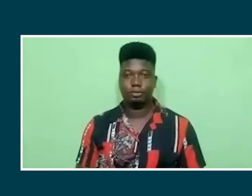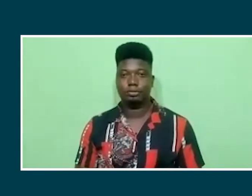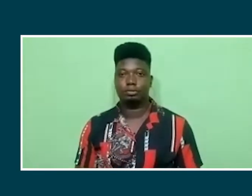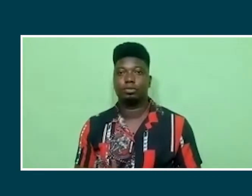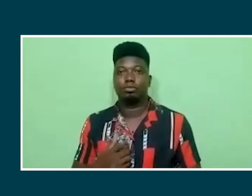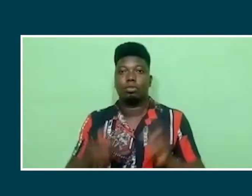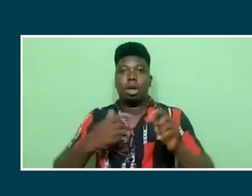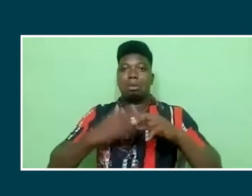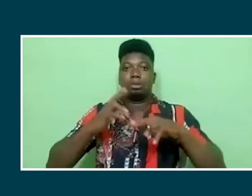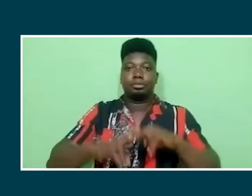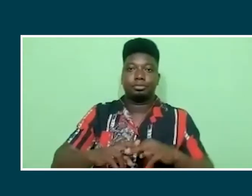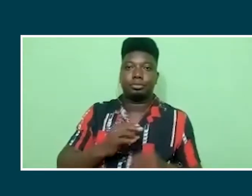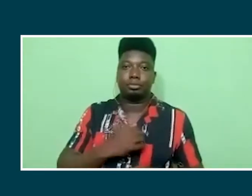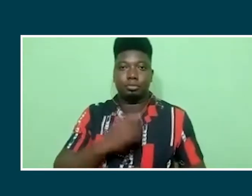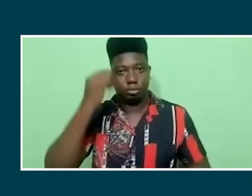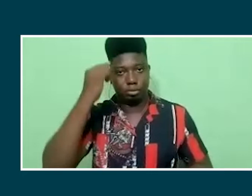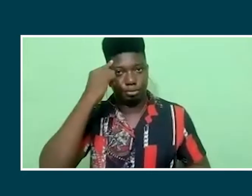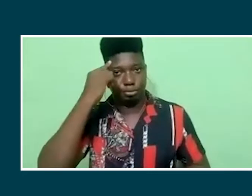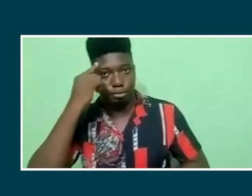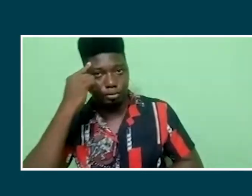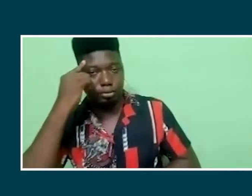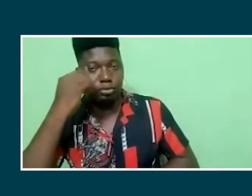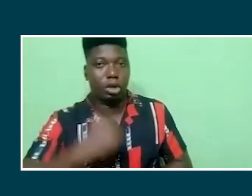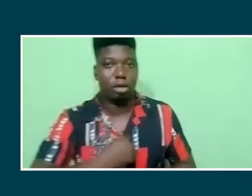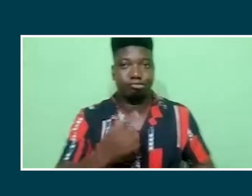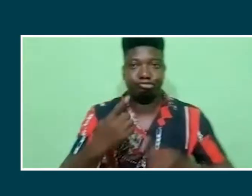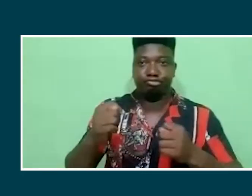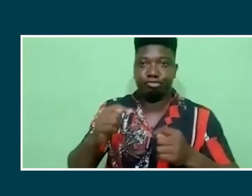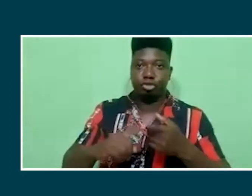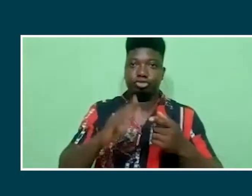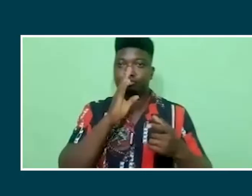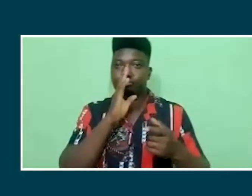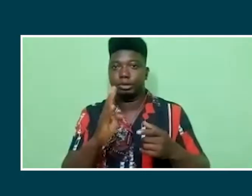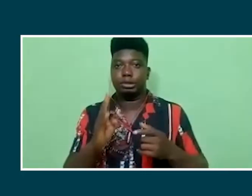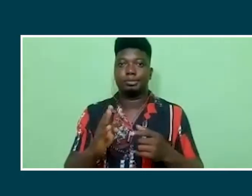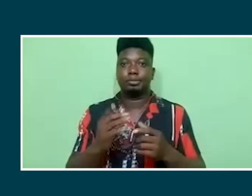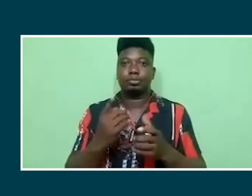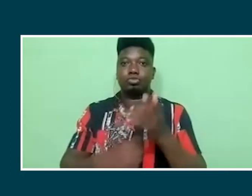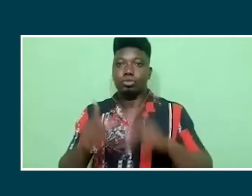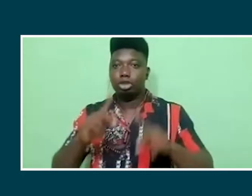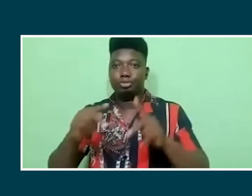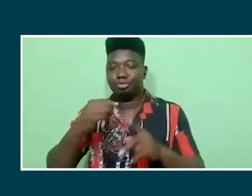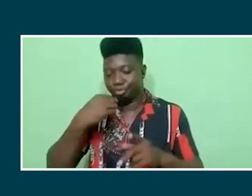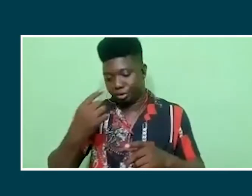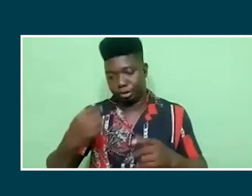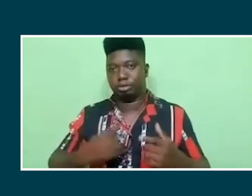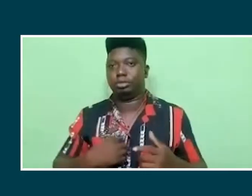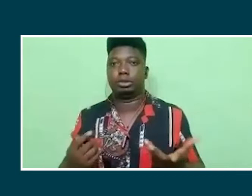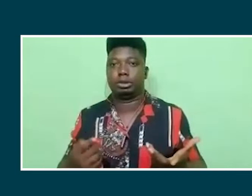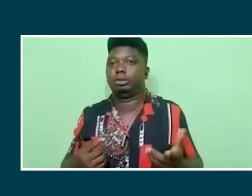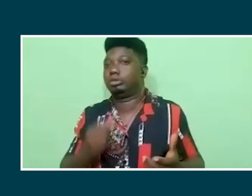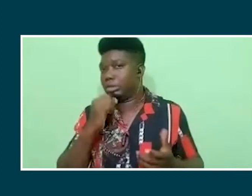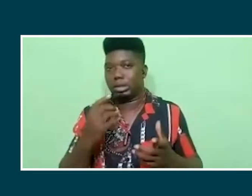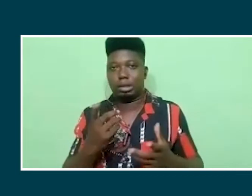I thought, in me trying to be the version of what people are telling me, I'm not going to achieve anything. So at the end of the